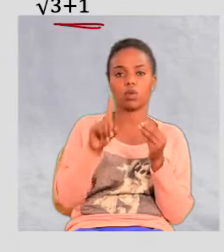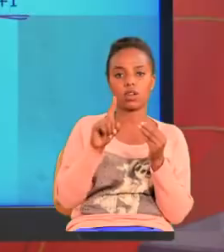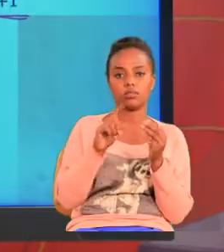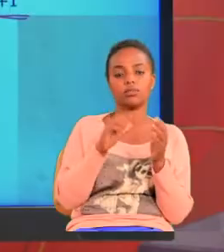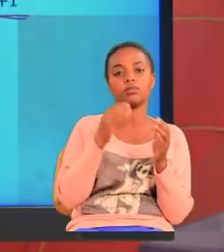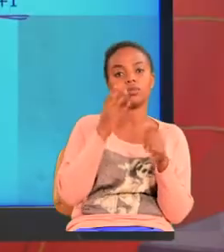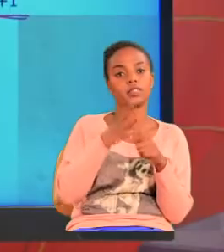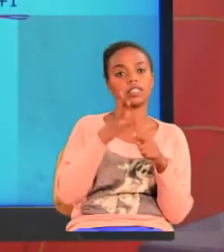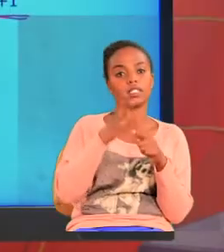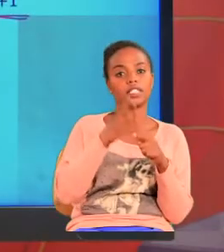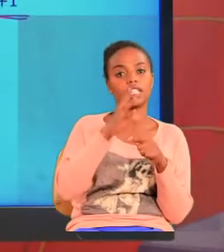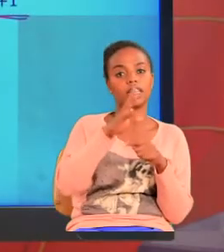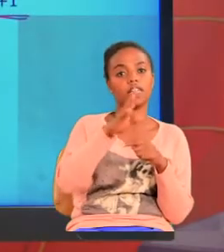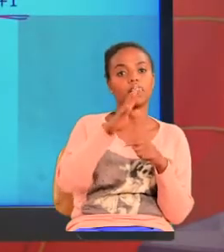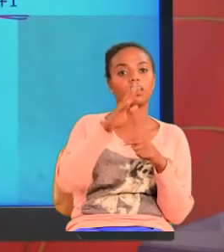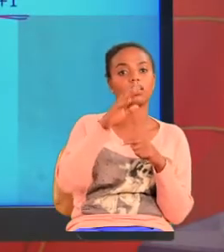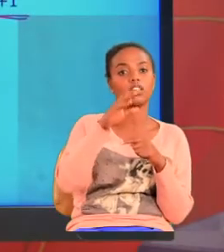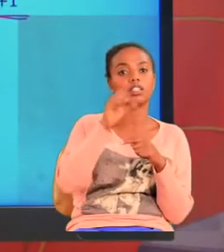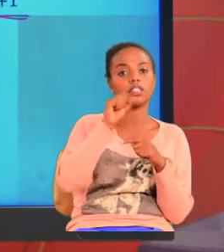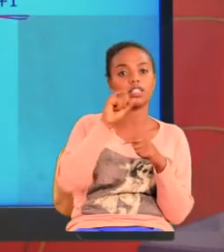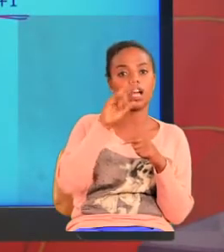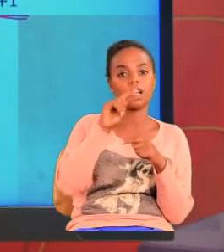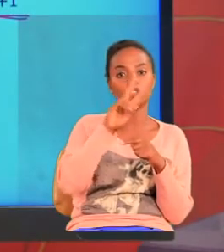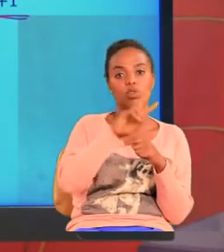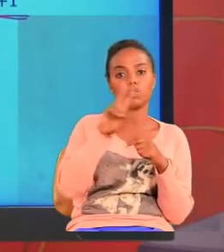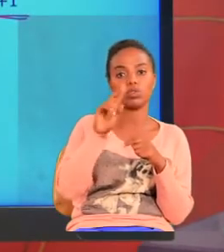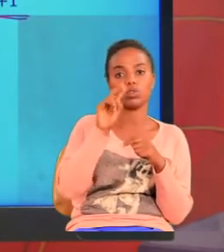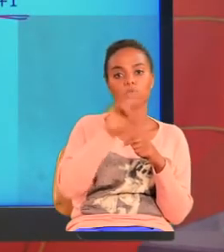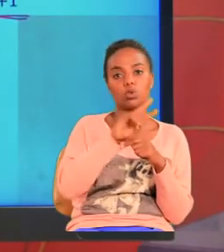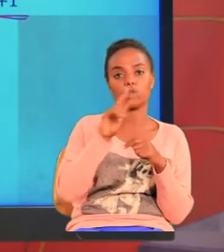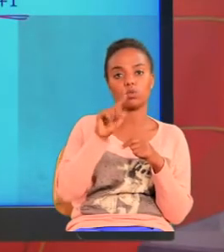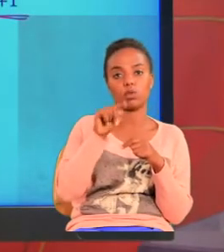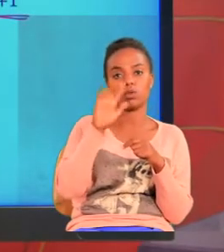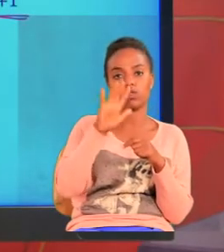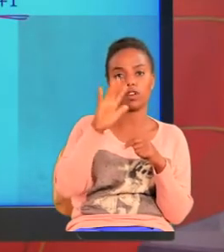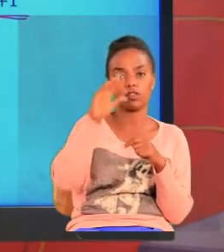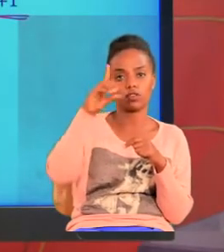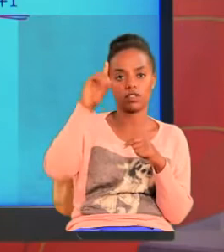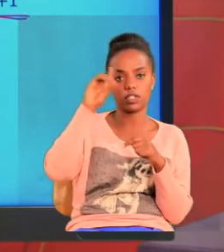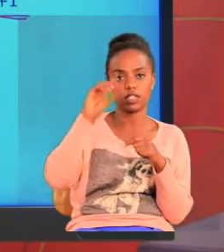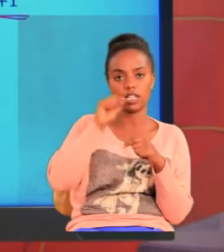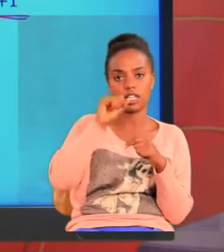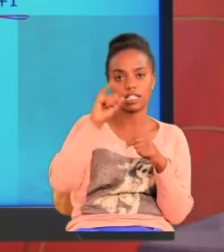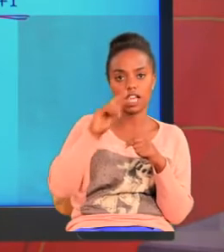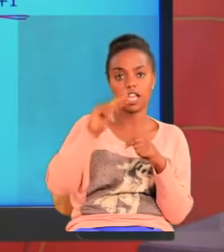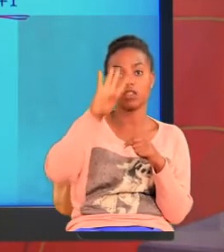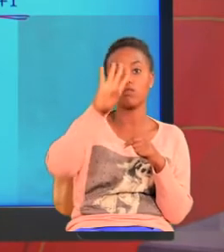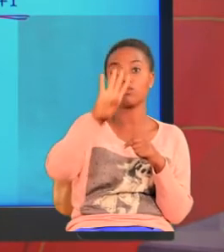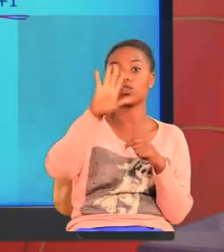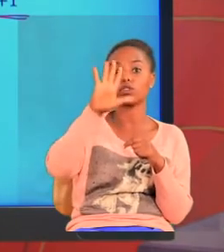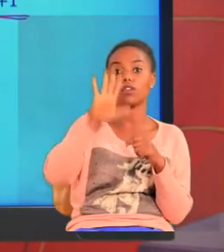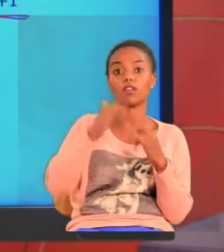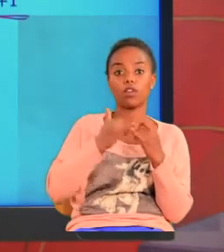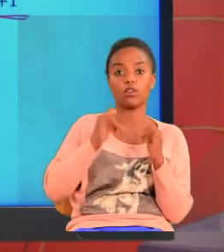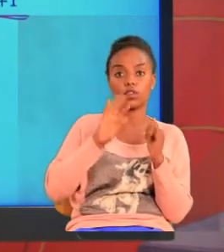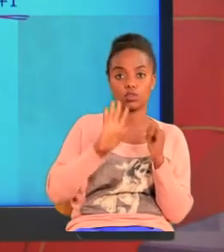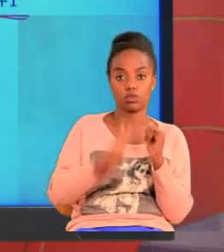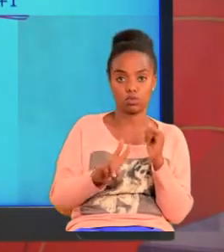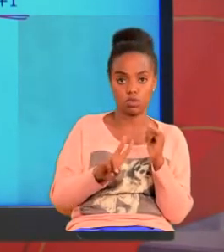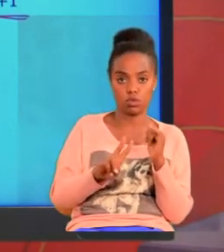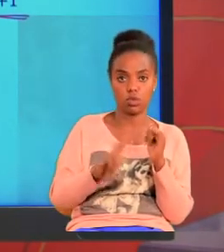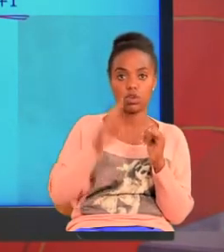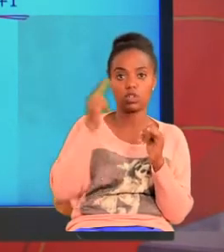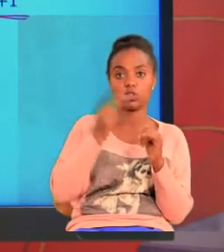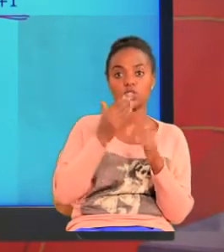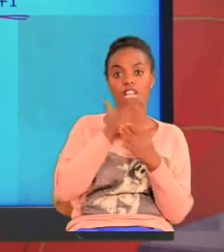case half angle formula, sine 25 degree can be written in this form: sine 45 over 2. Therefore, using